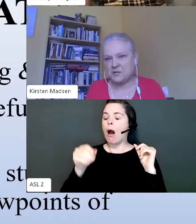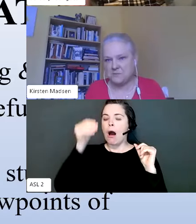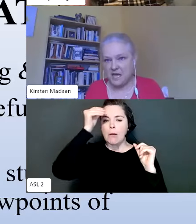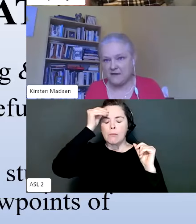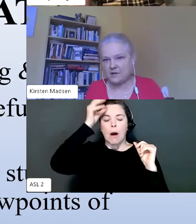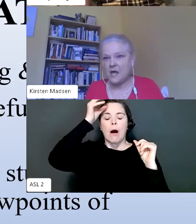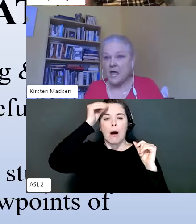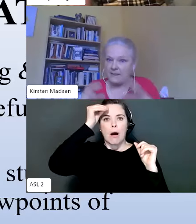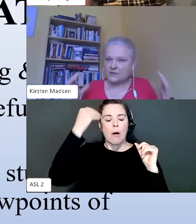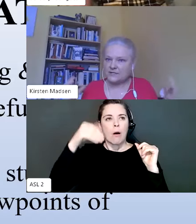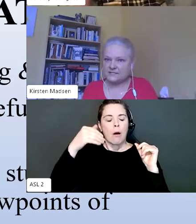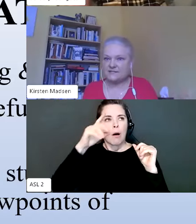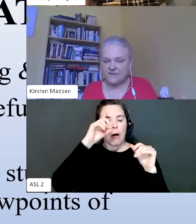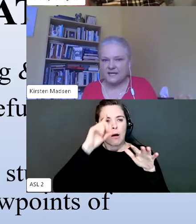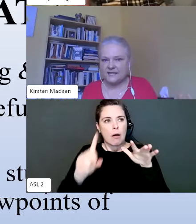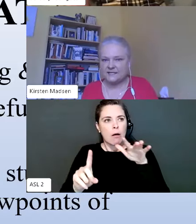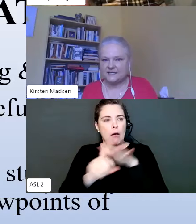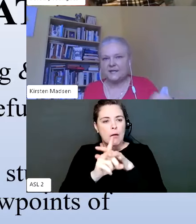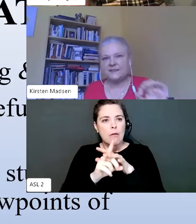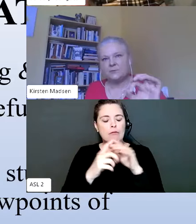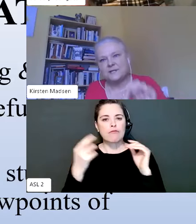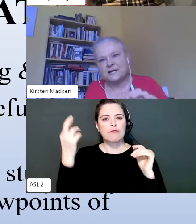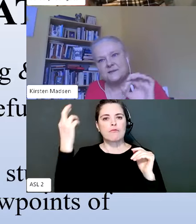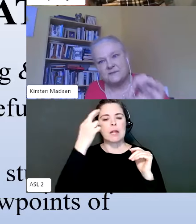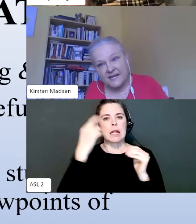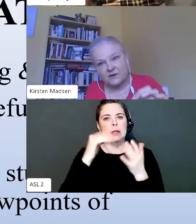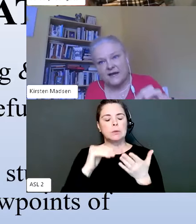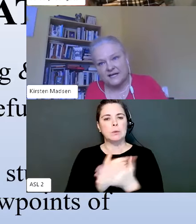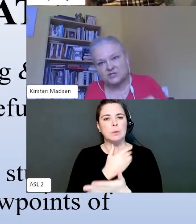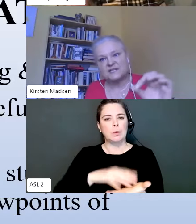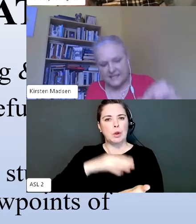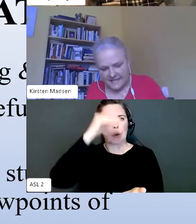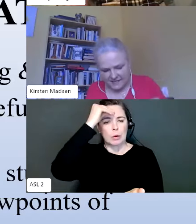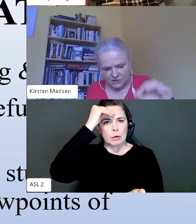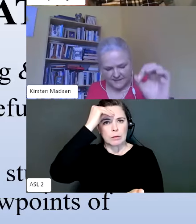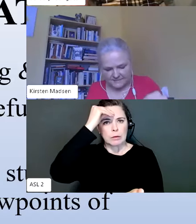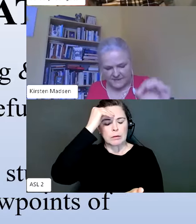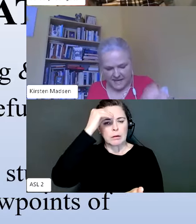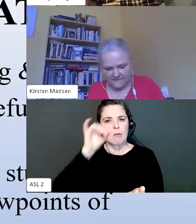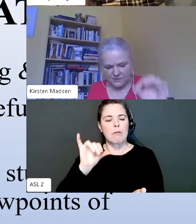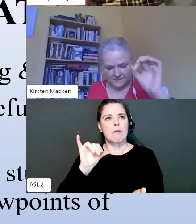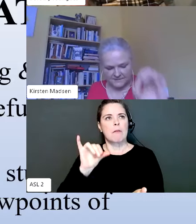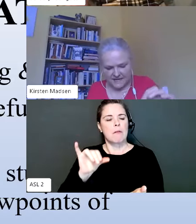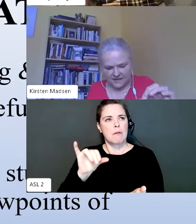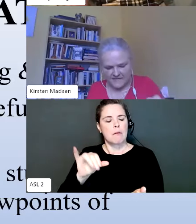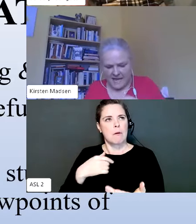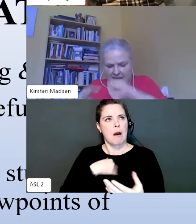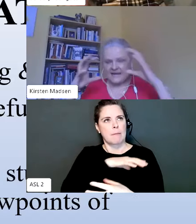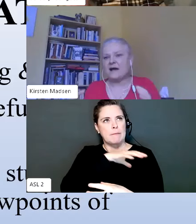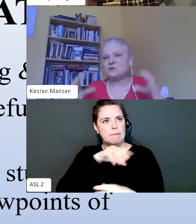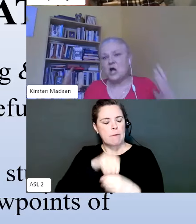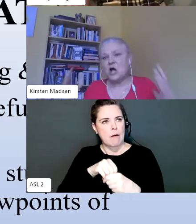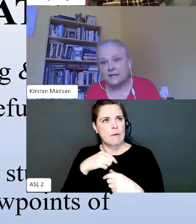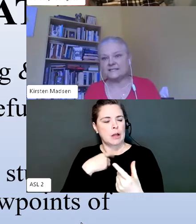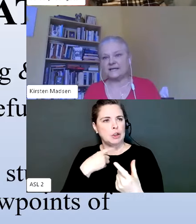bullying behavior and learning to define it, they realize that they're actually engaging these behaviors themselves and